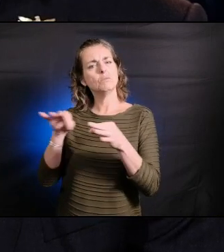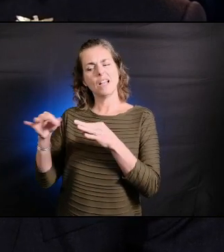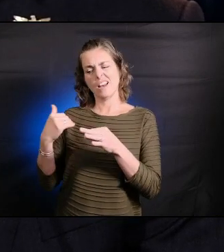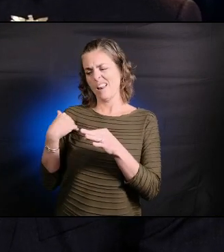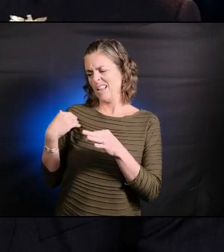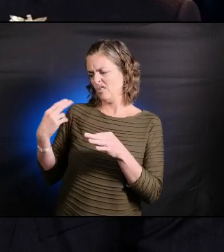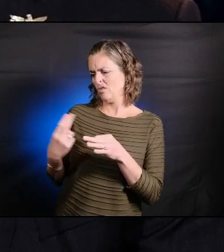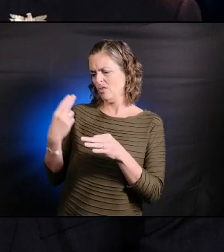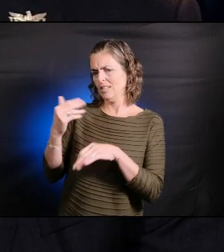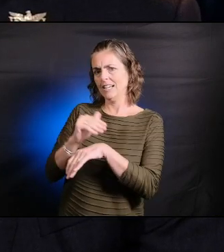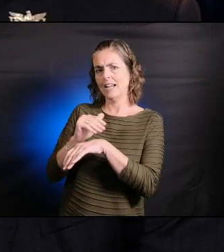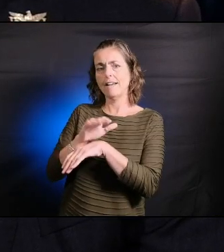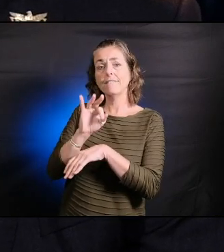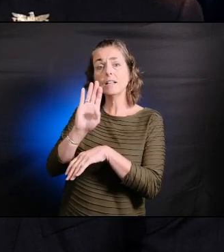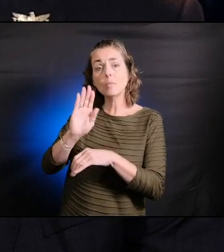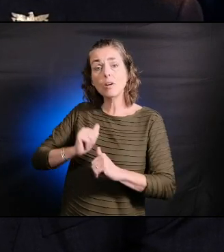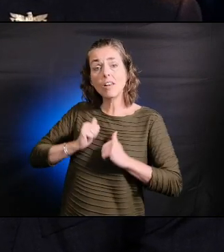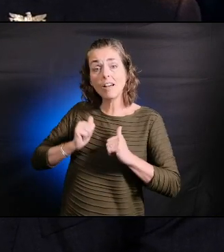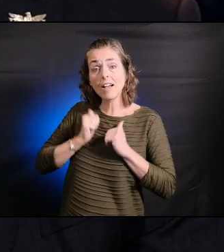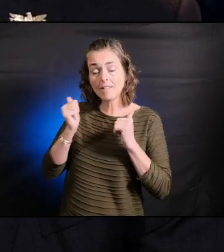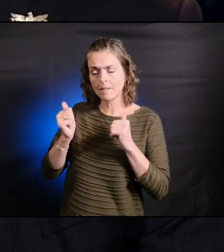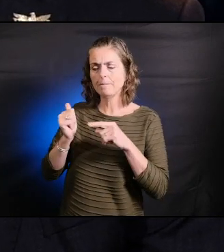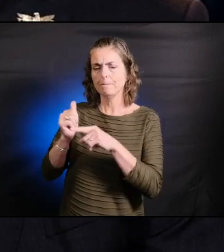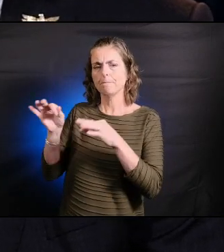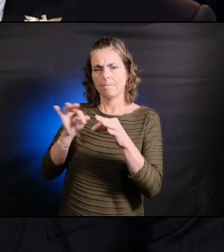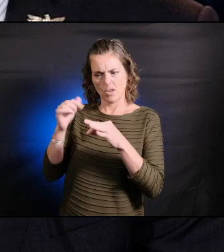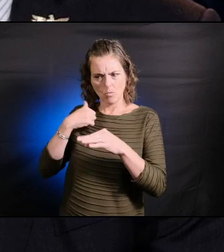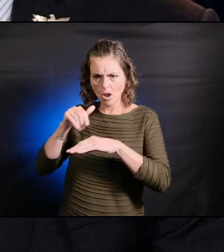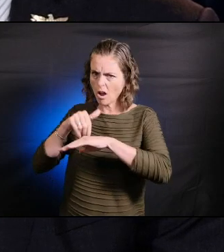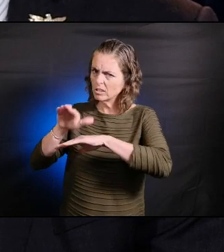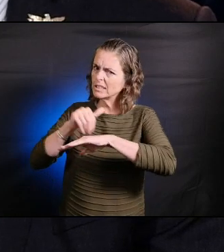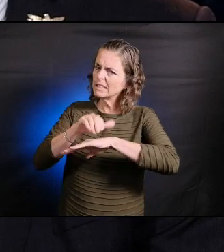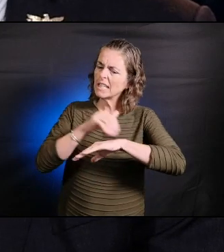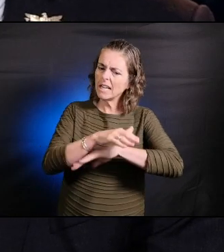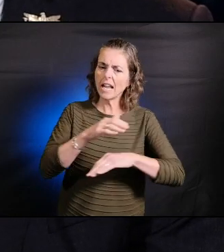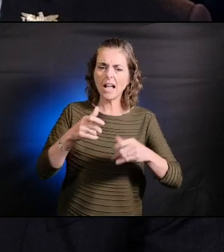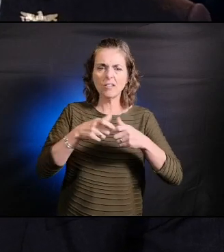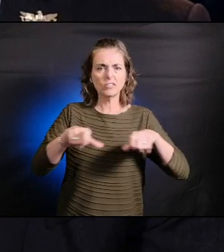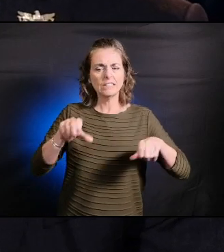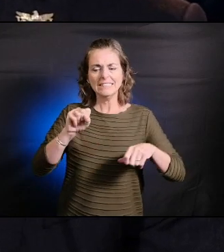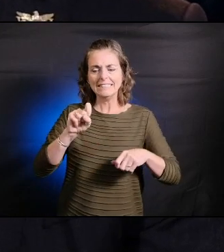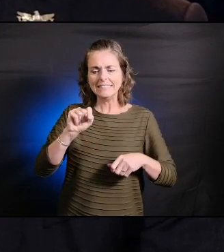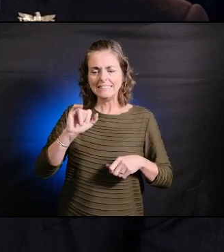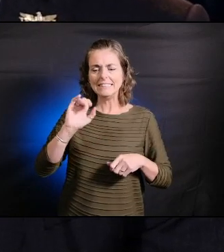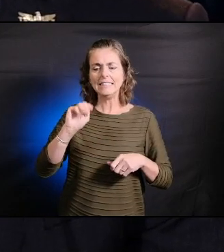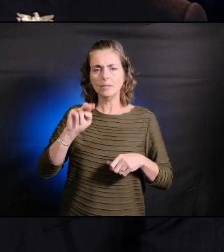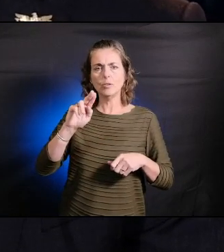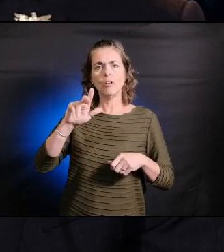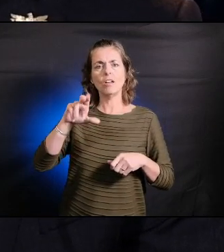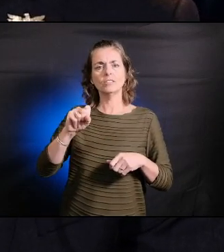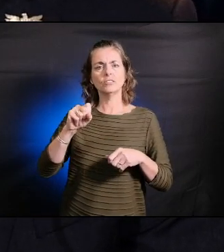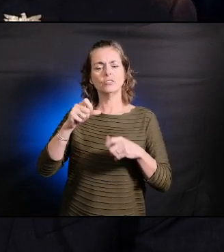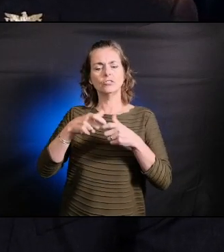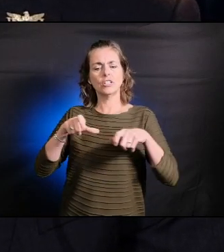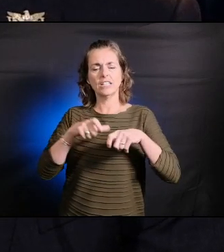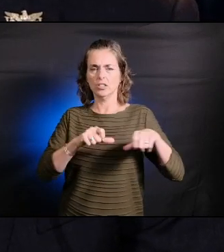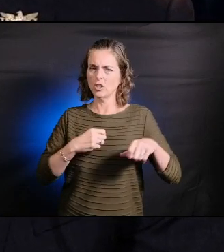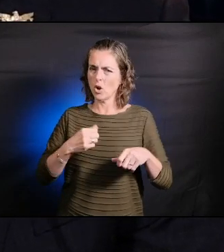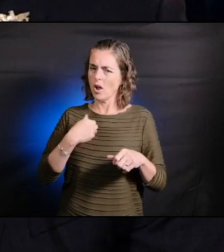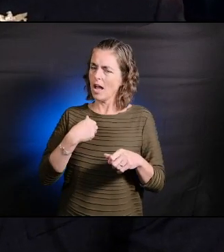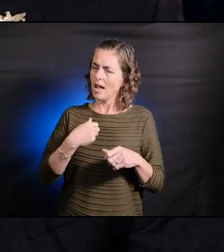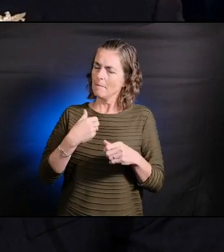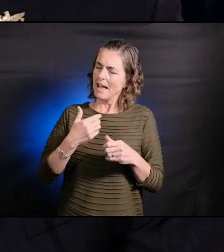meeting on Facebook Live. I encourage everyone to, pay attention to the information that we are issuing.